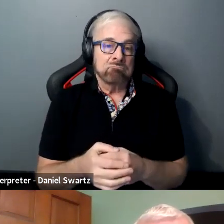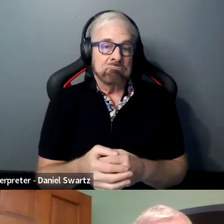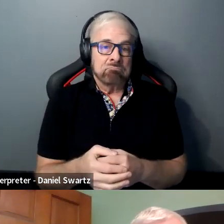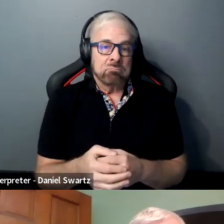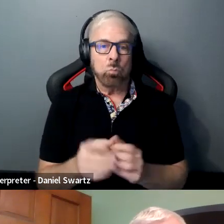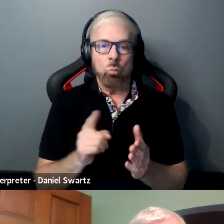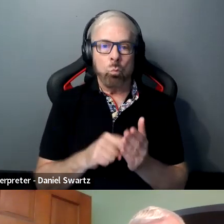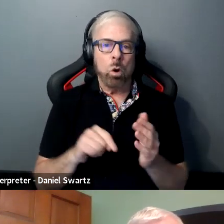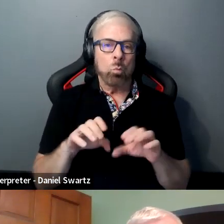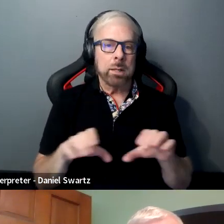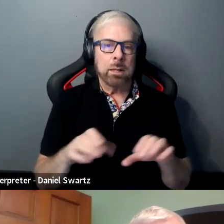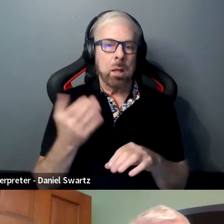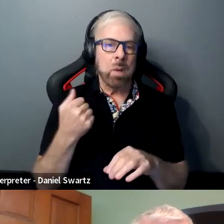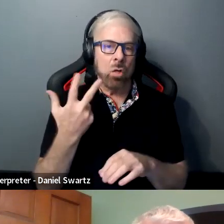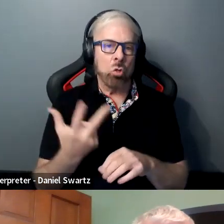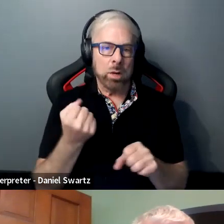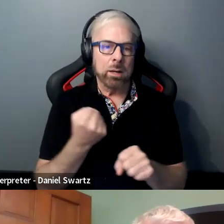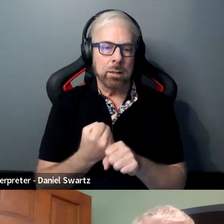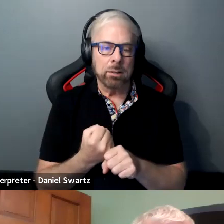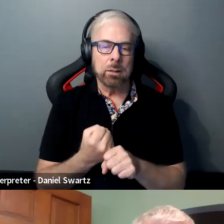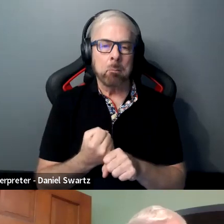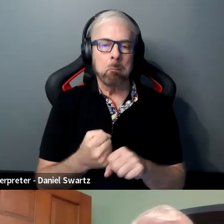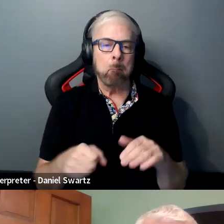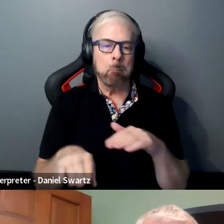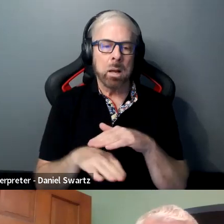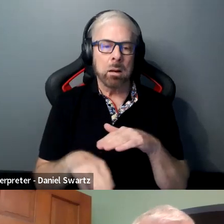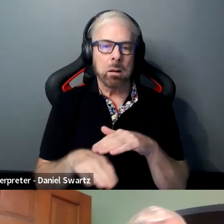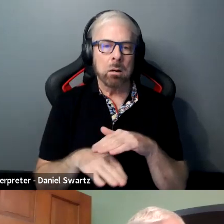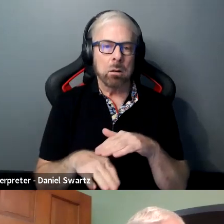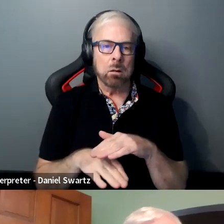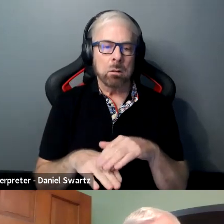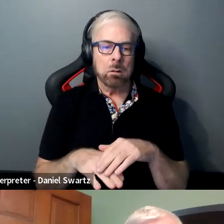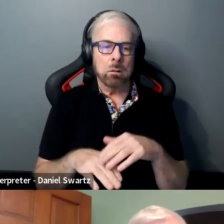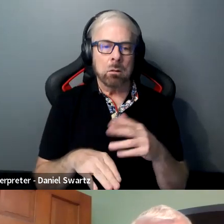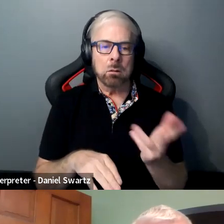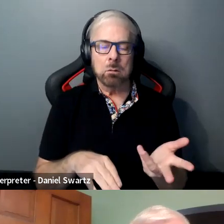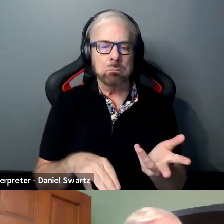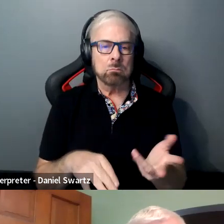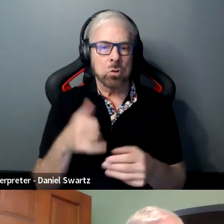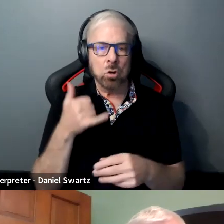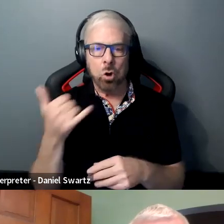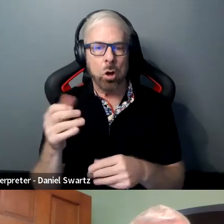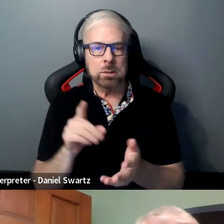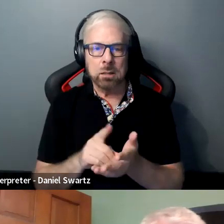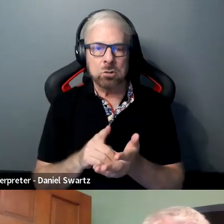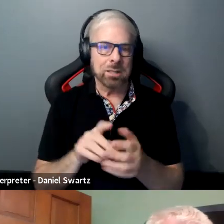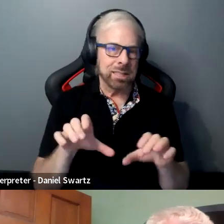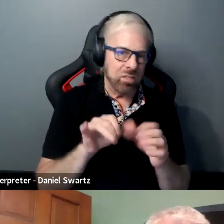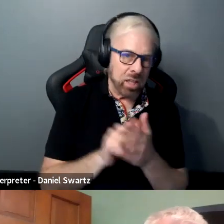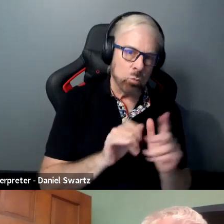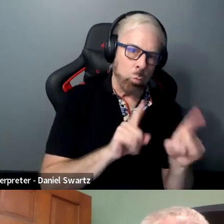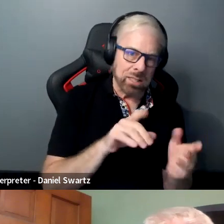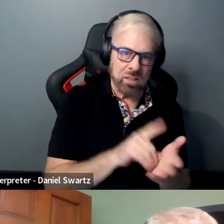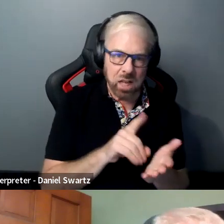did the last 3 years. And basically it took them to the doctor, clothed them, did this, did that, it